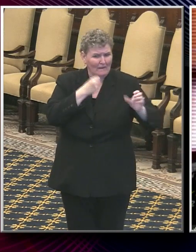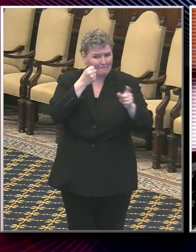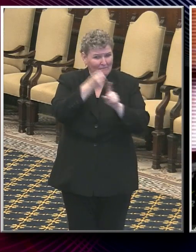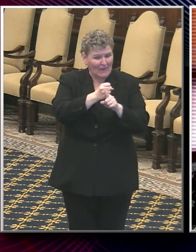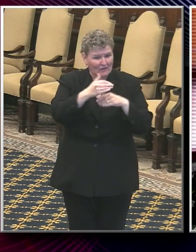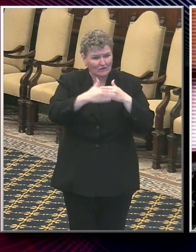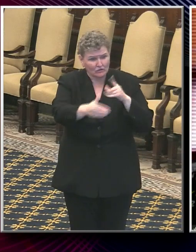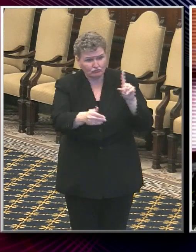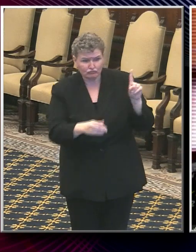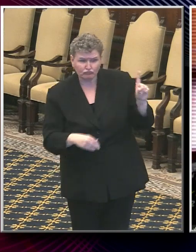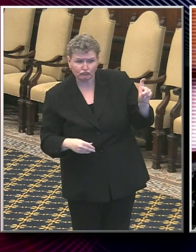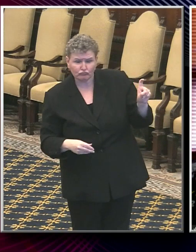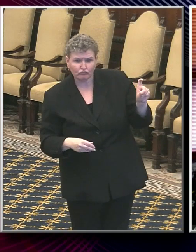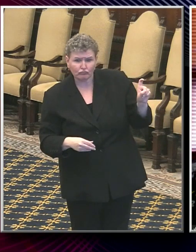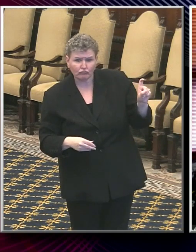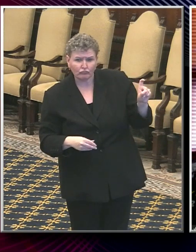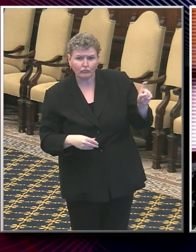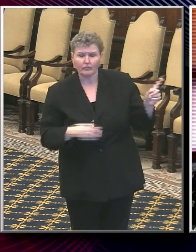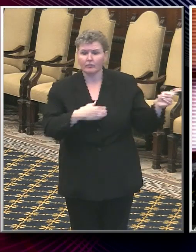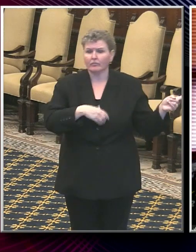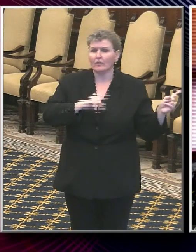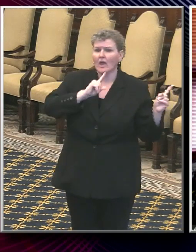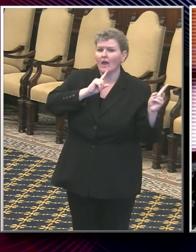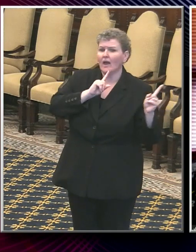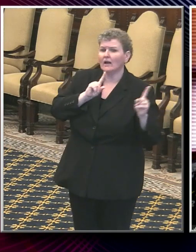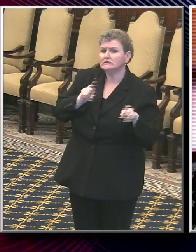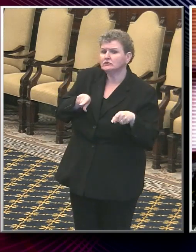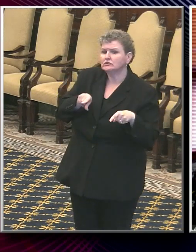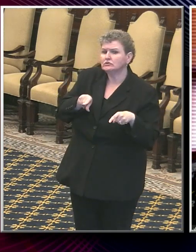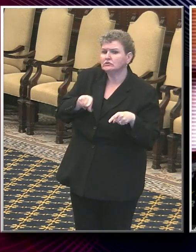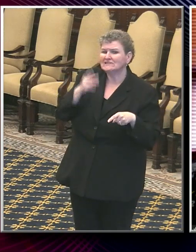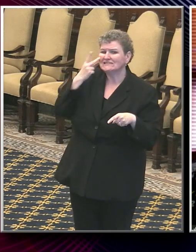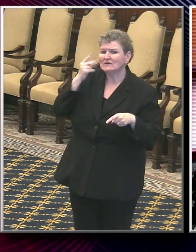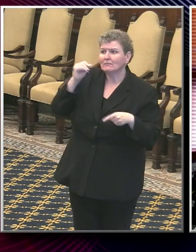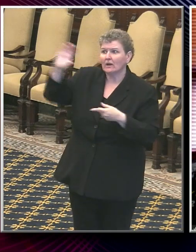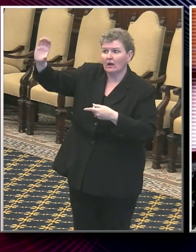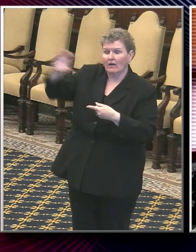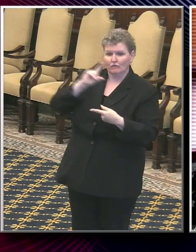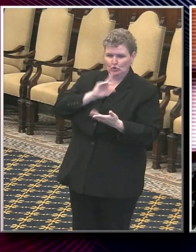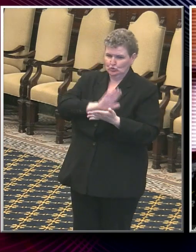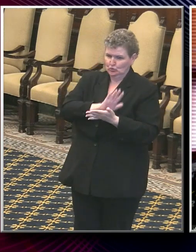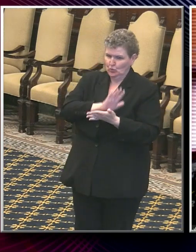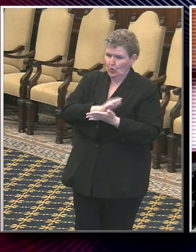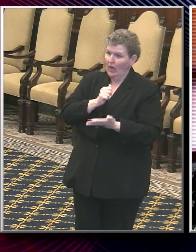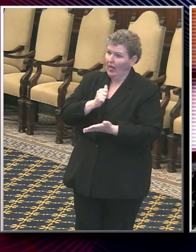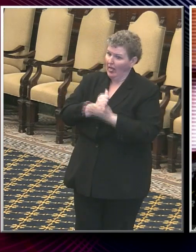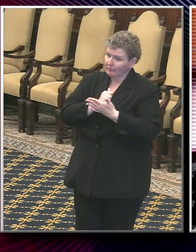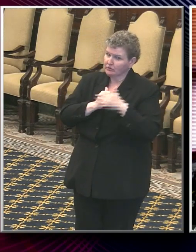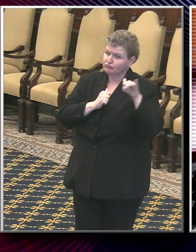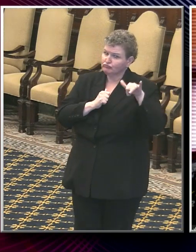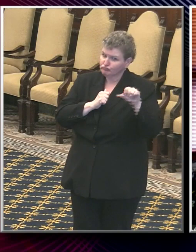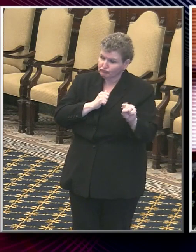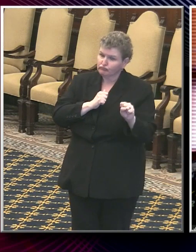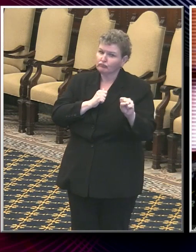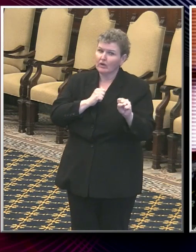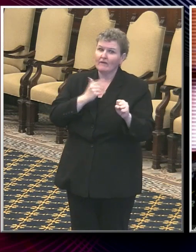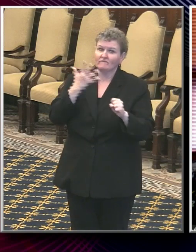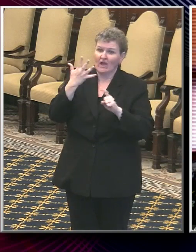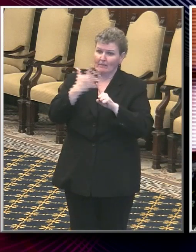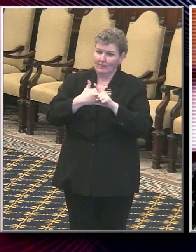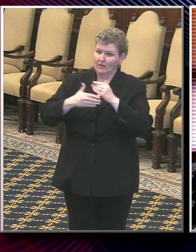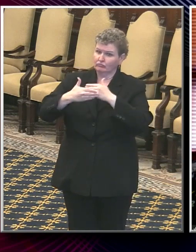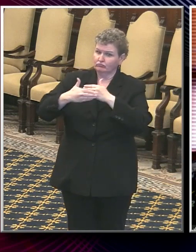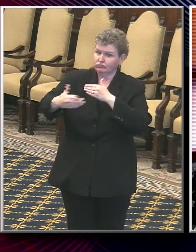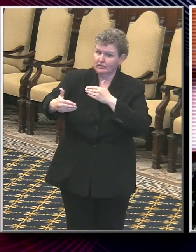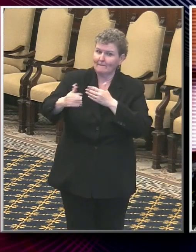little bit helpful on this flats funding for schools. I guess under the 5-month program, the schools will be getting, our public